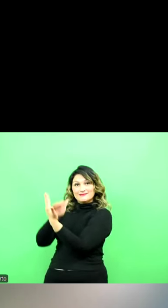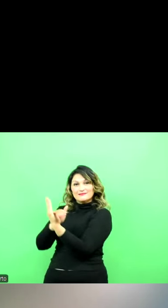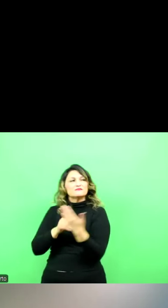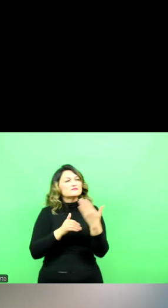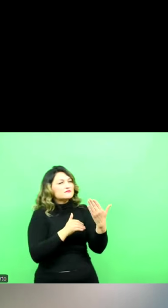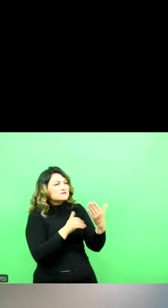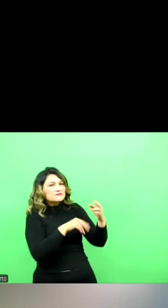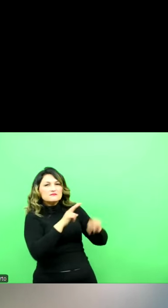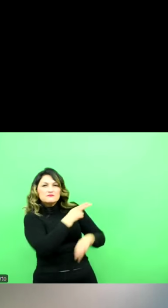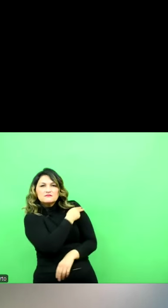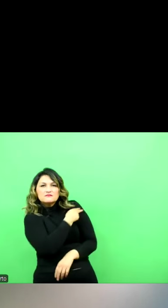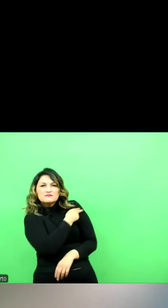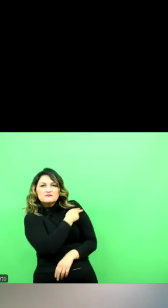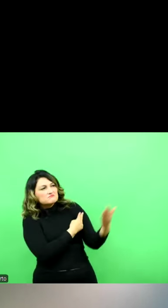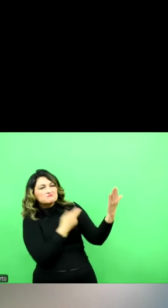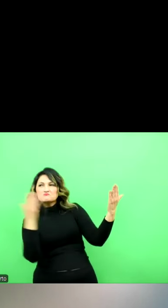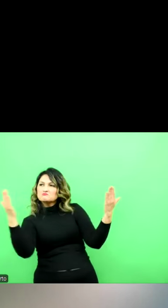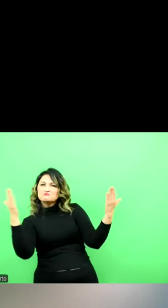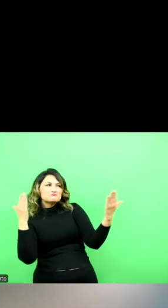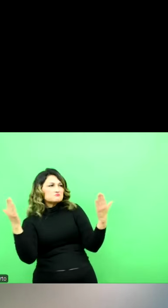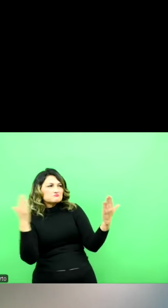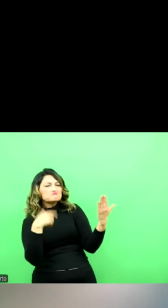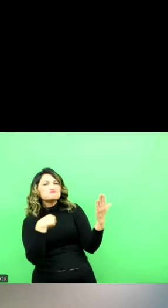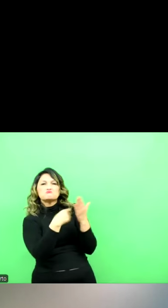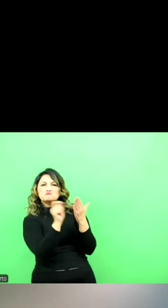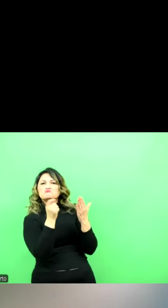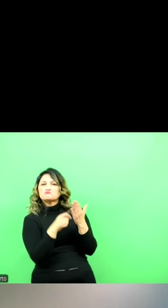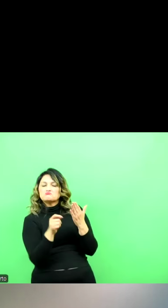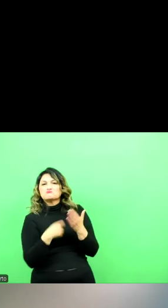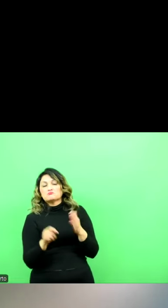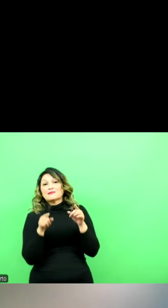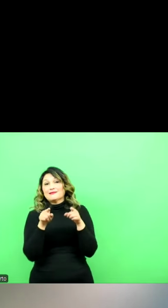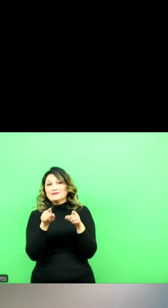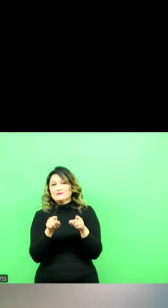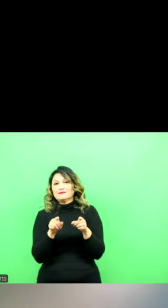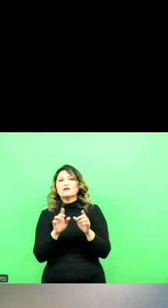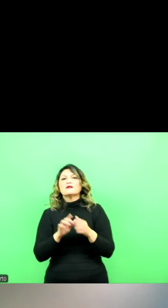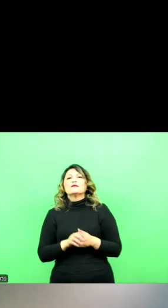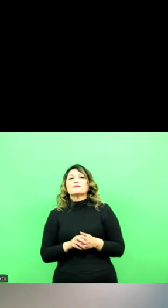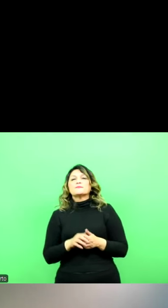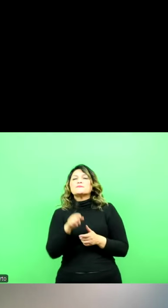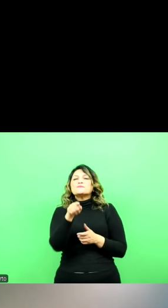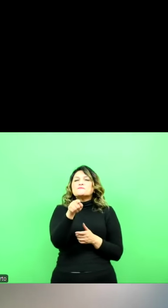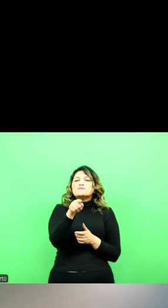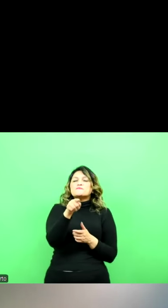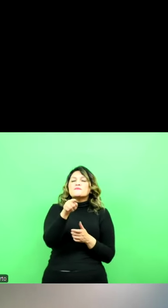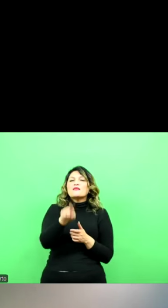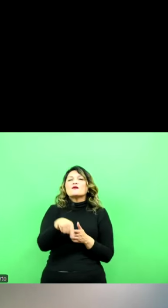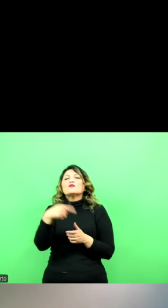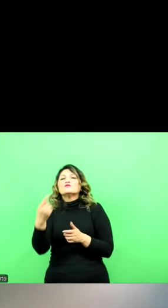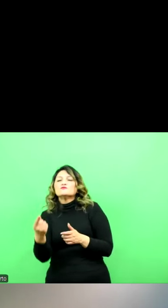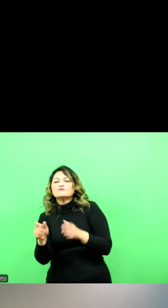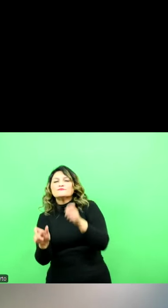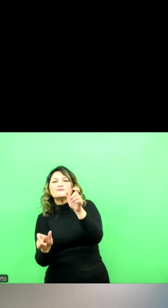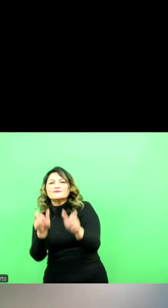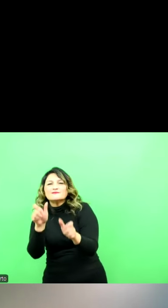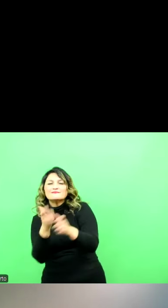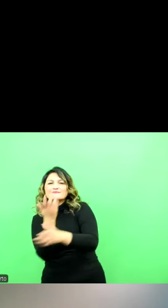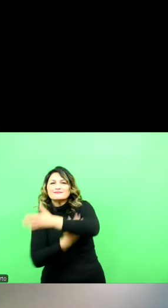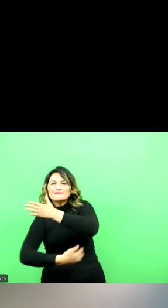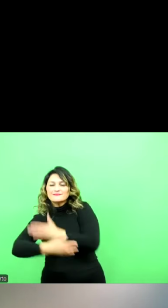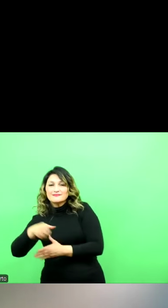which helps us identify whether the needs of persons with disabilities are actually included in